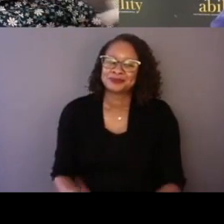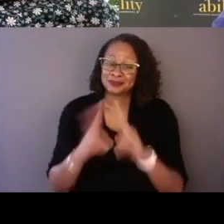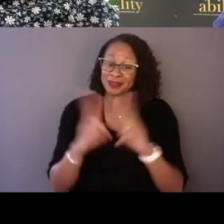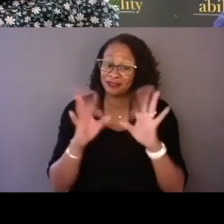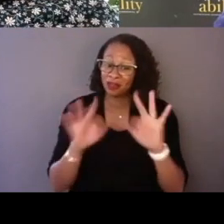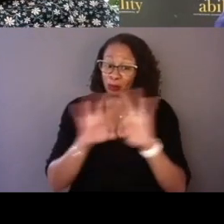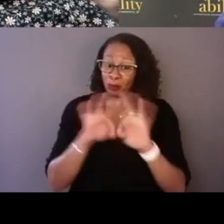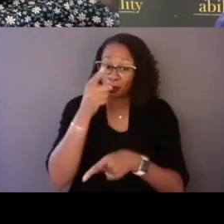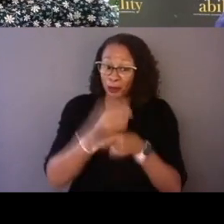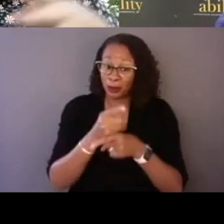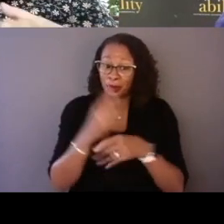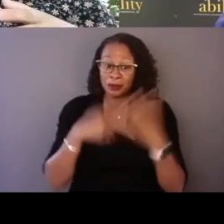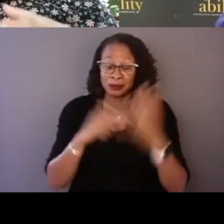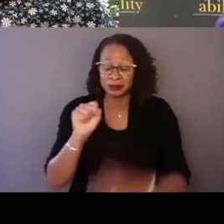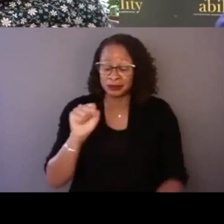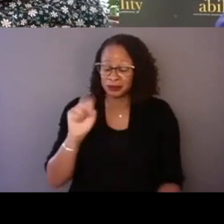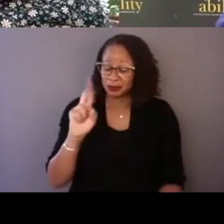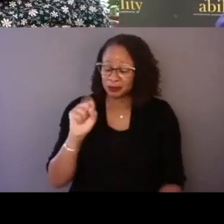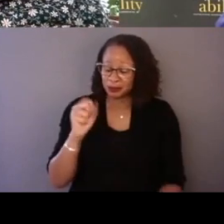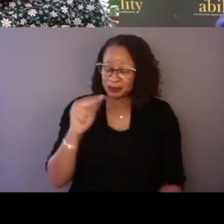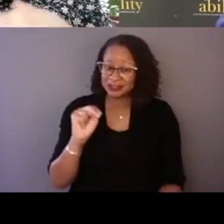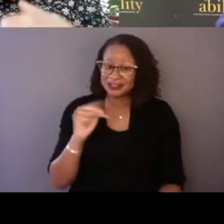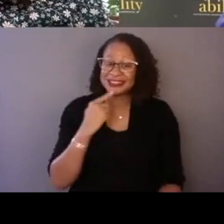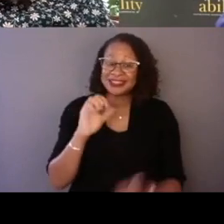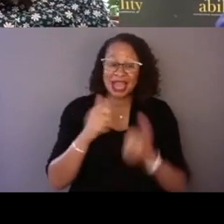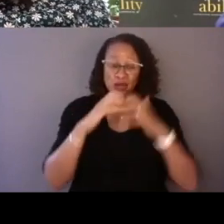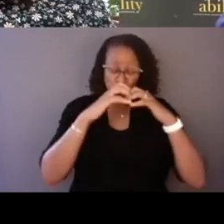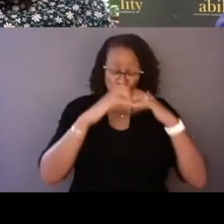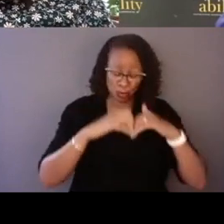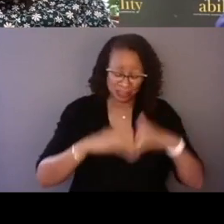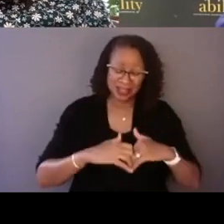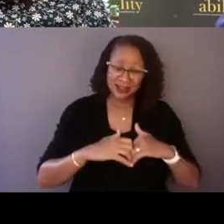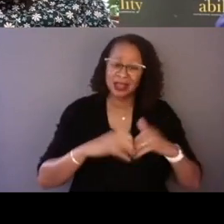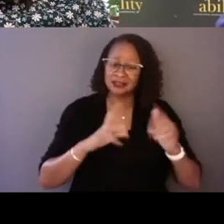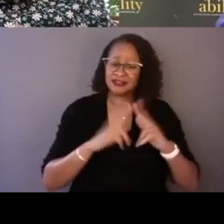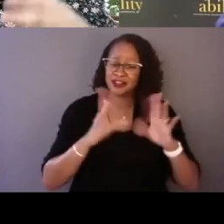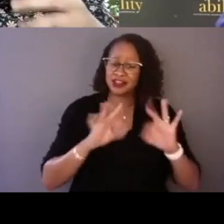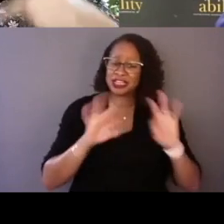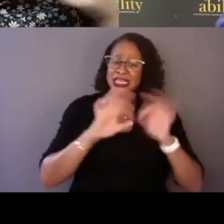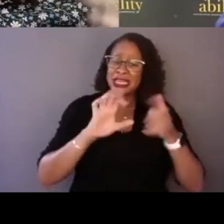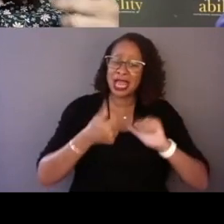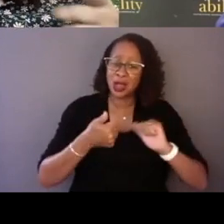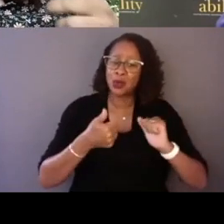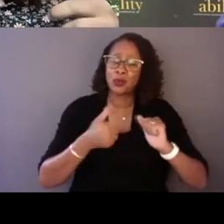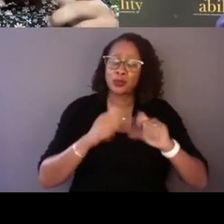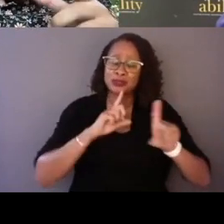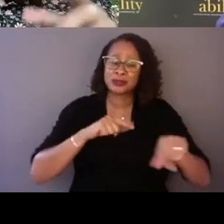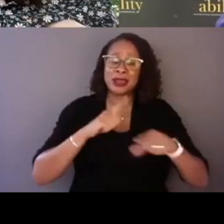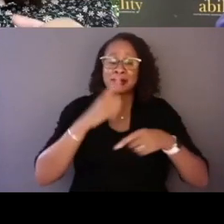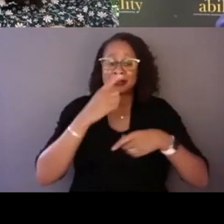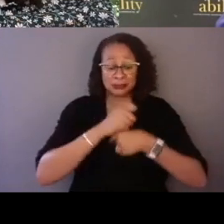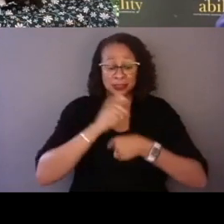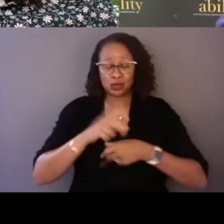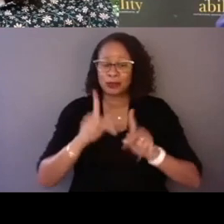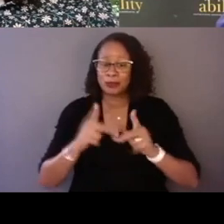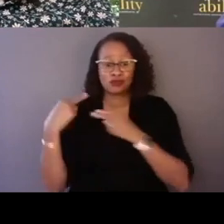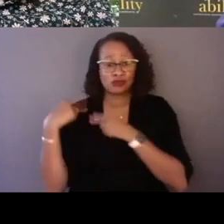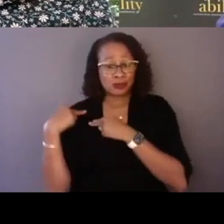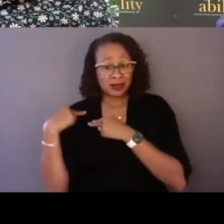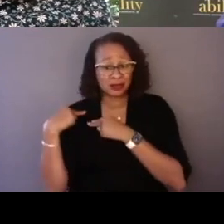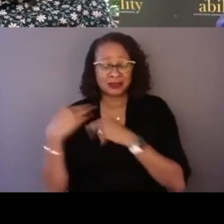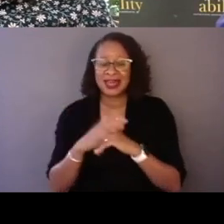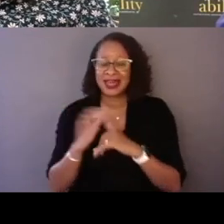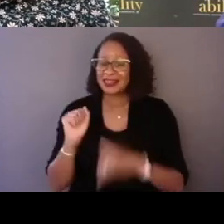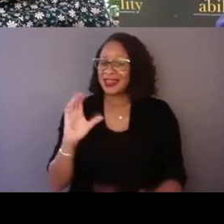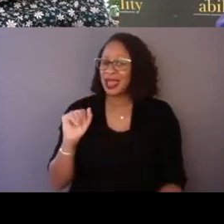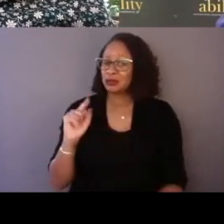like what Susan just said and Matan, how you broke that down is so key on how we respond, because it holds people accountable, right? This accountability piece is